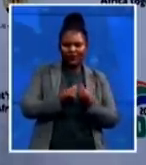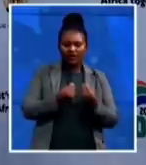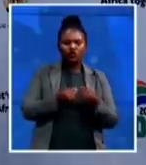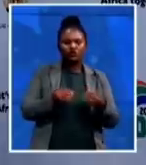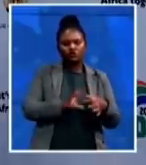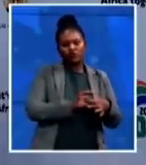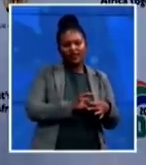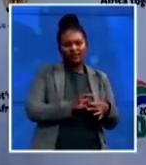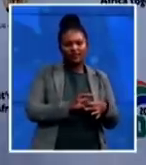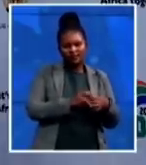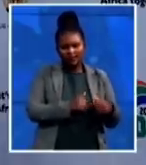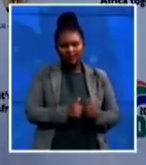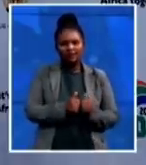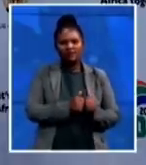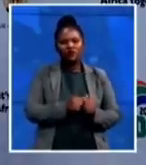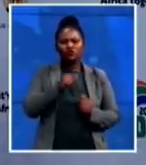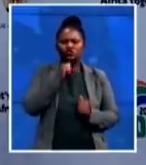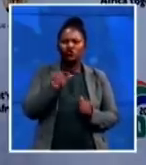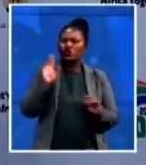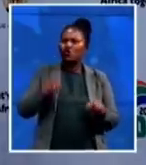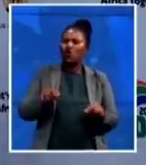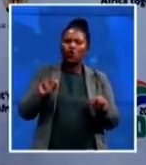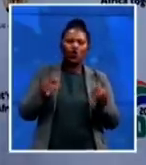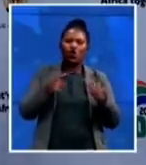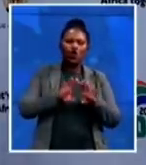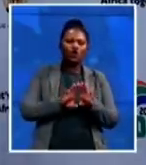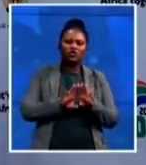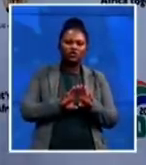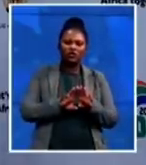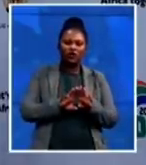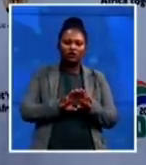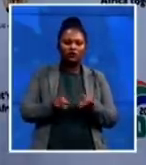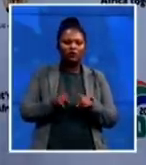lockdown when you don't know what the situation will be. You remember I said,